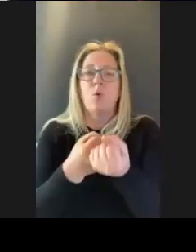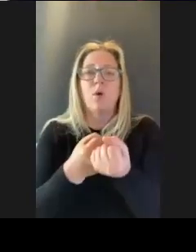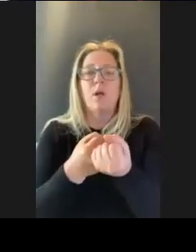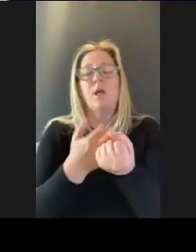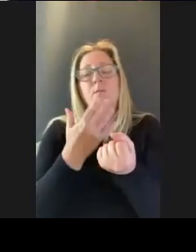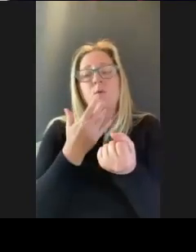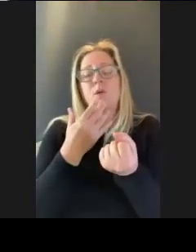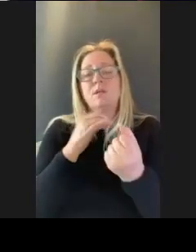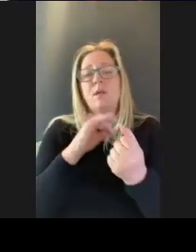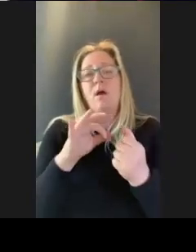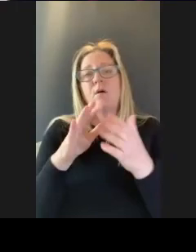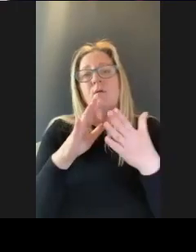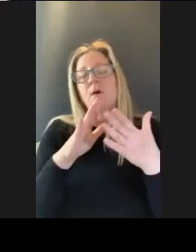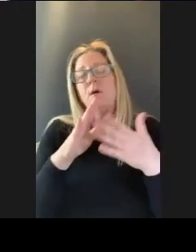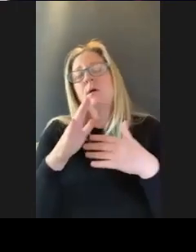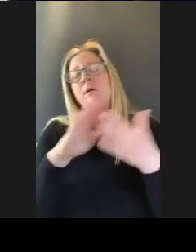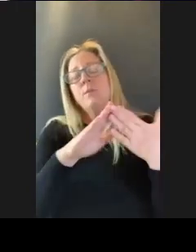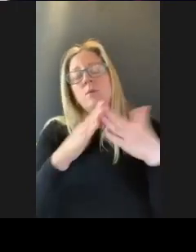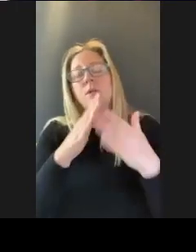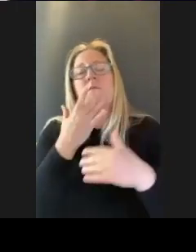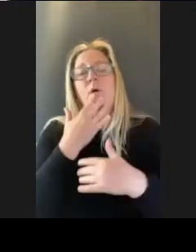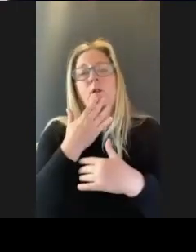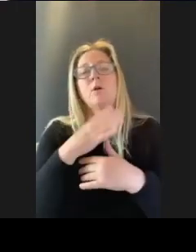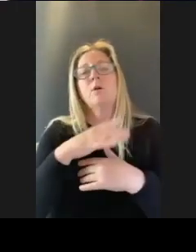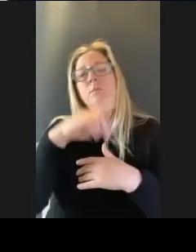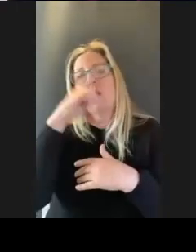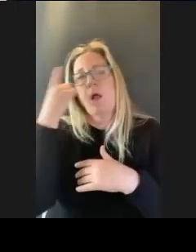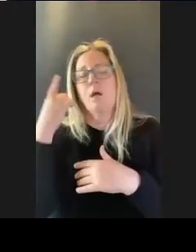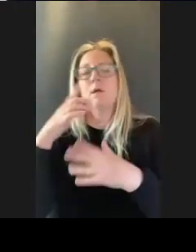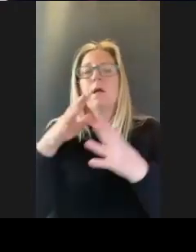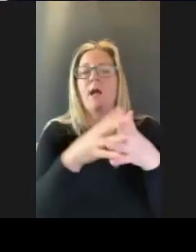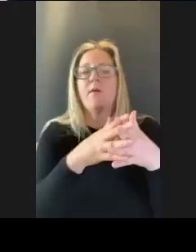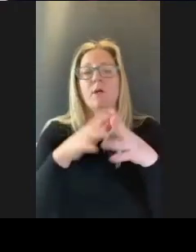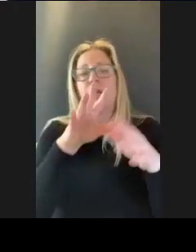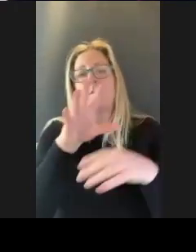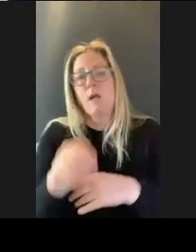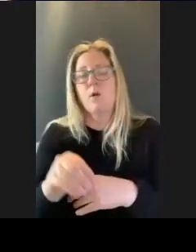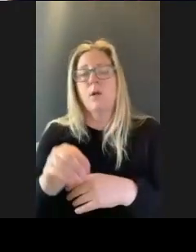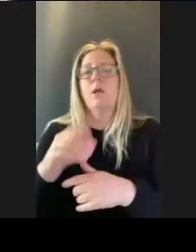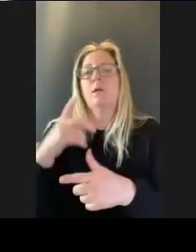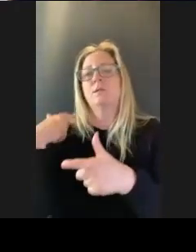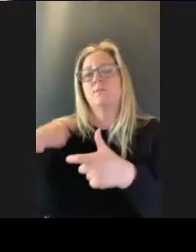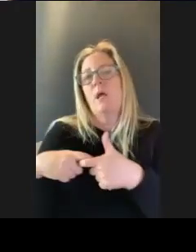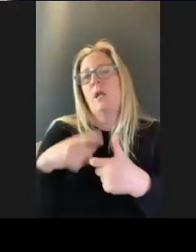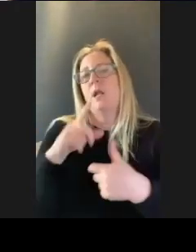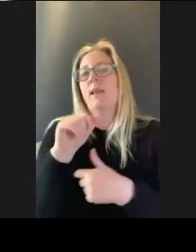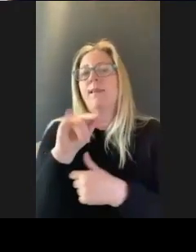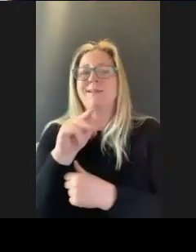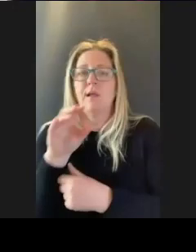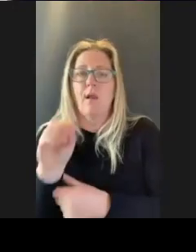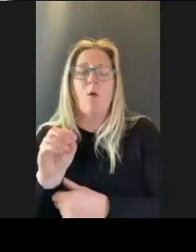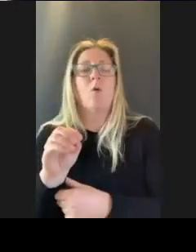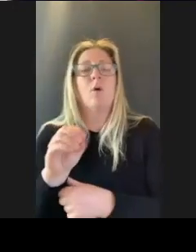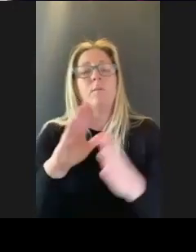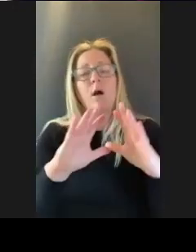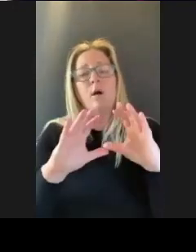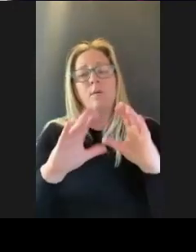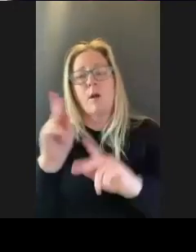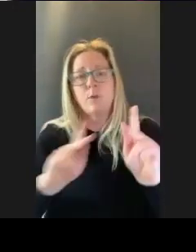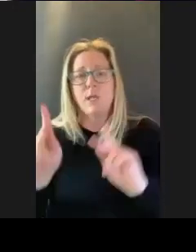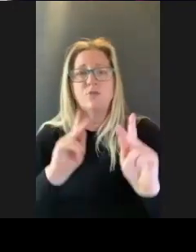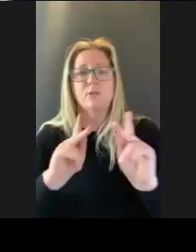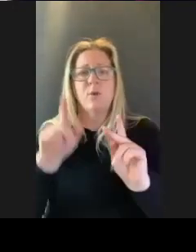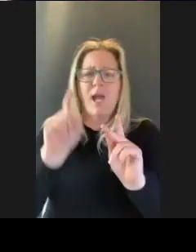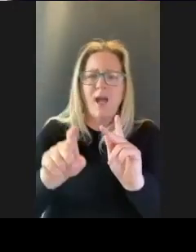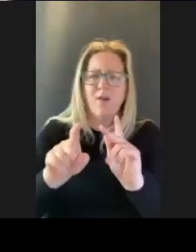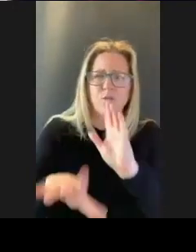our Black and African American and Hispanic and Latino populations, we must begin to more directly identify